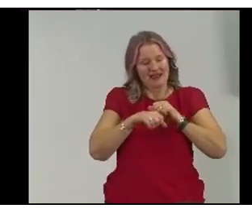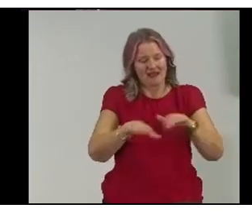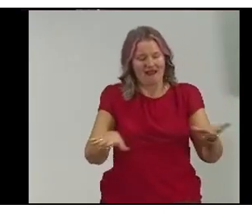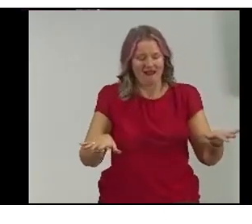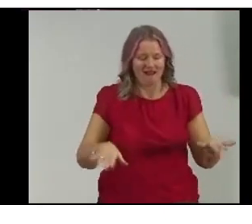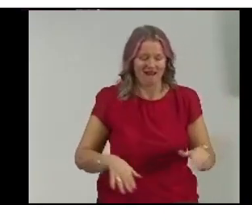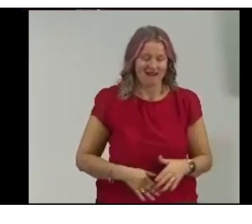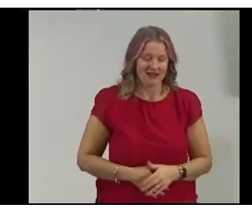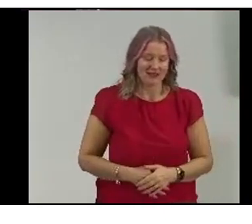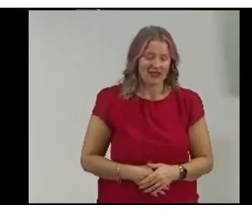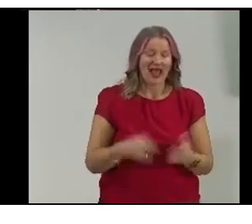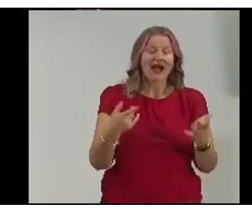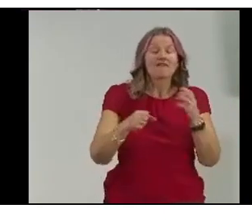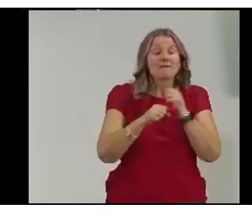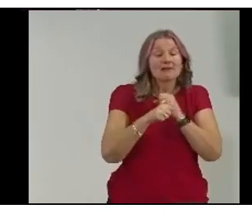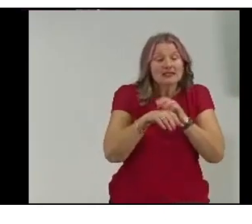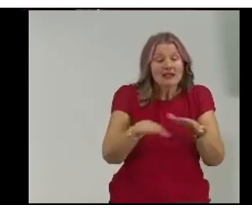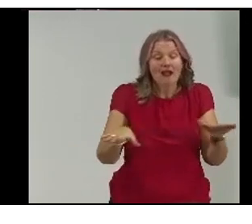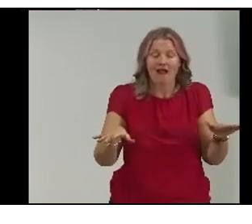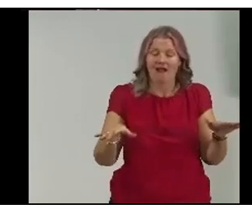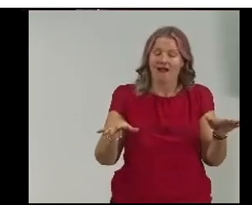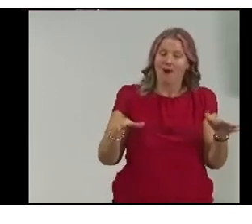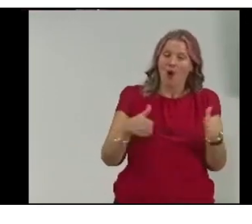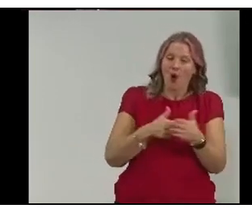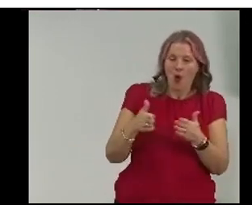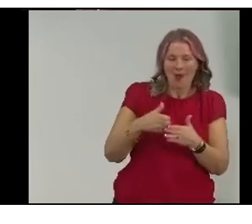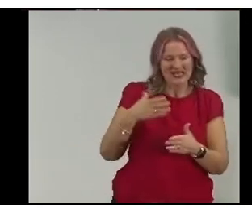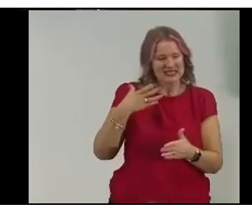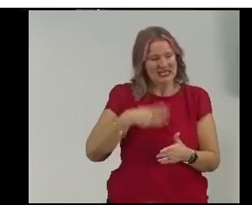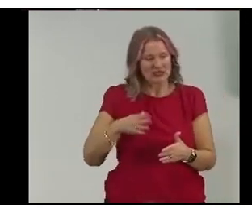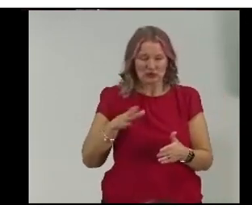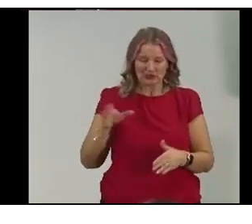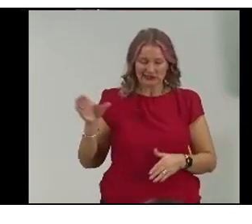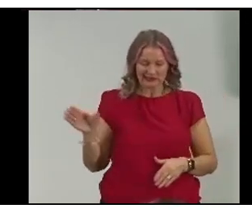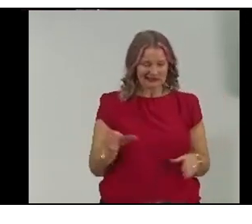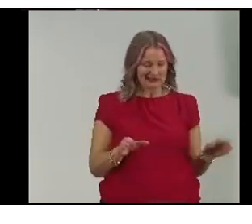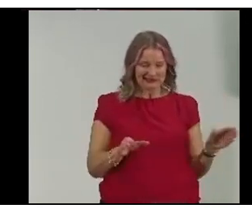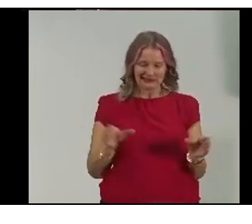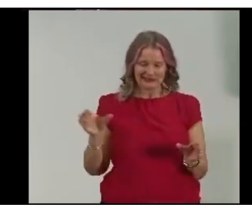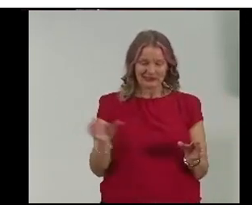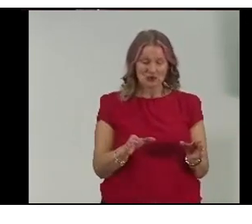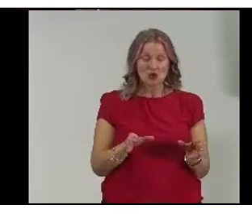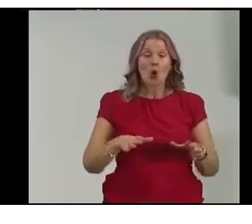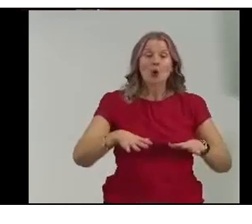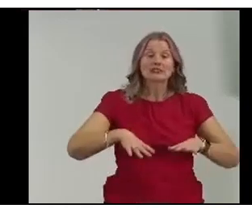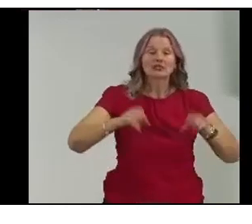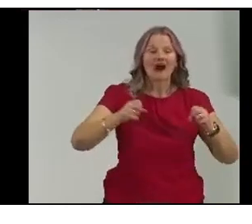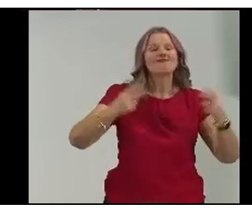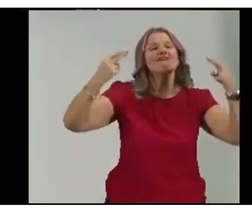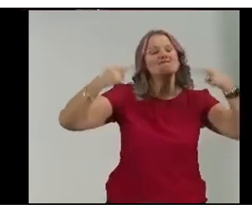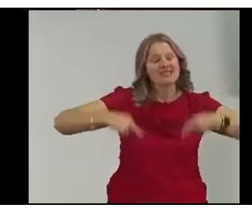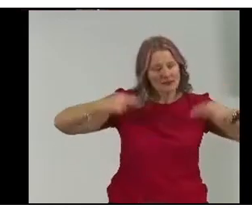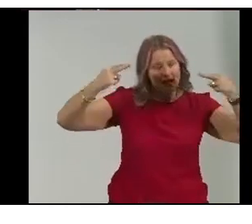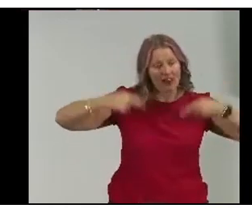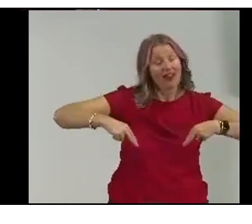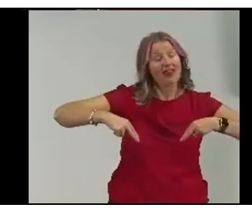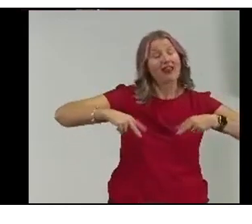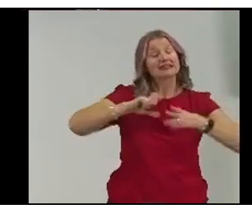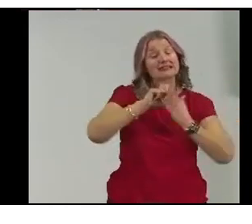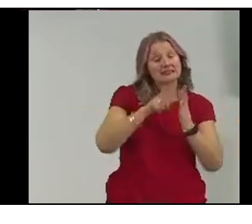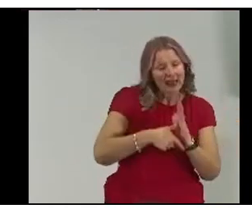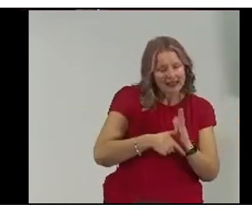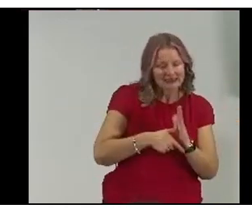is that there's a media that always, need to cast, start from visible disability, but then we